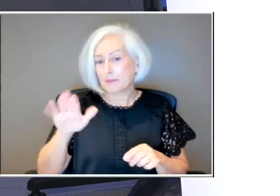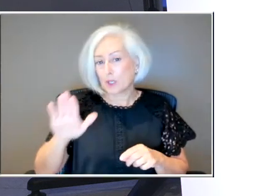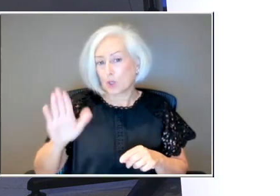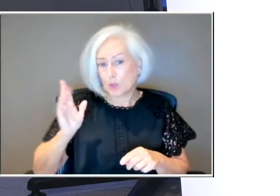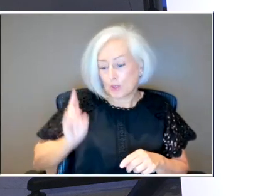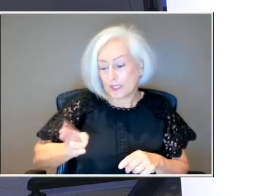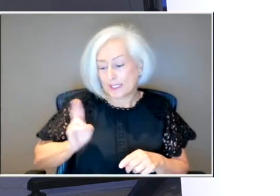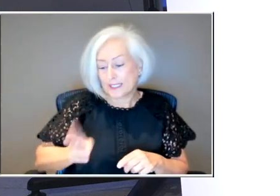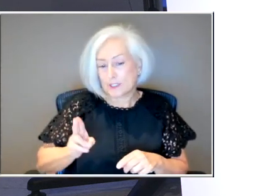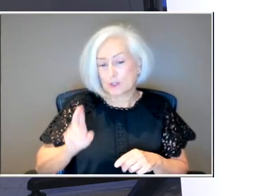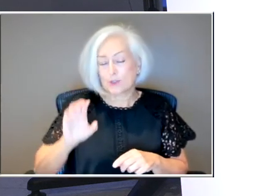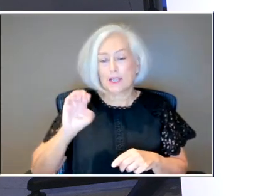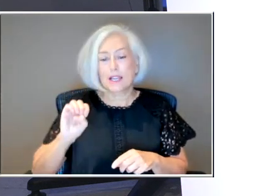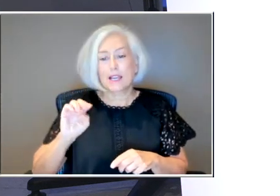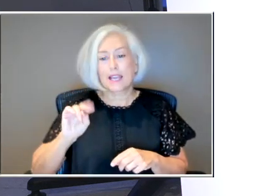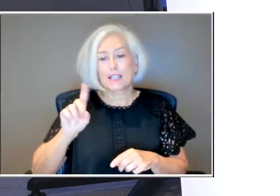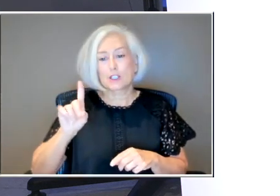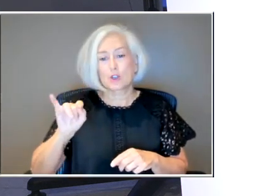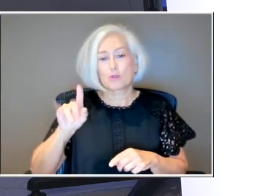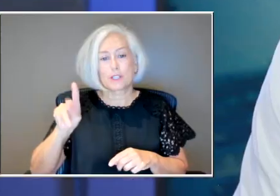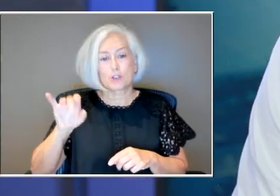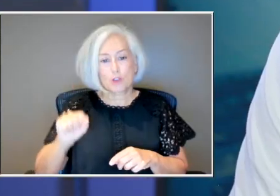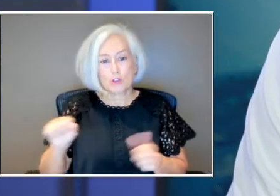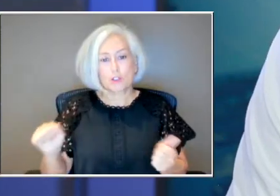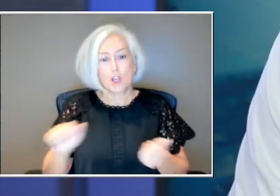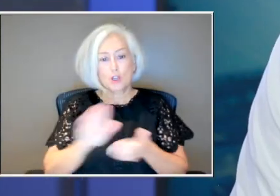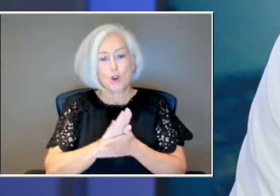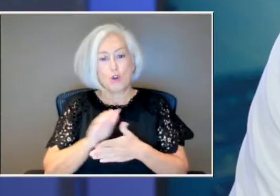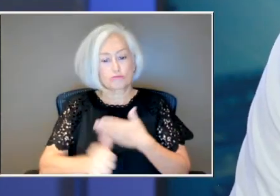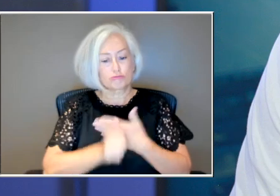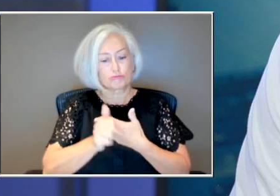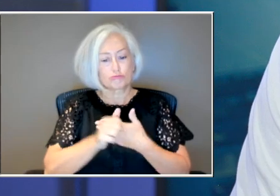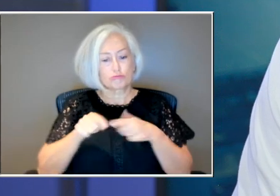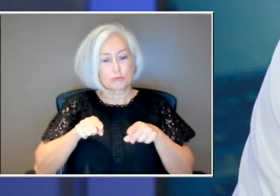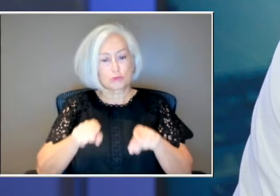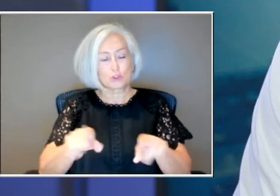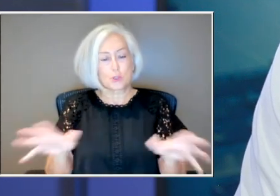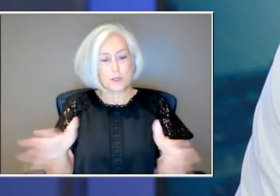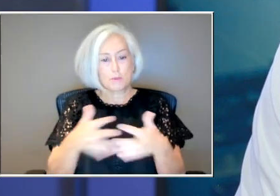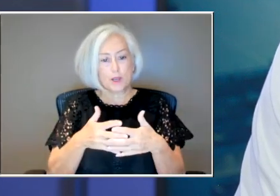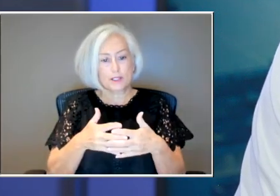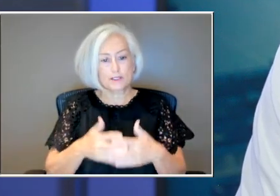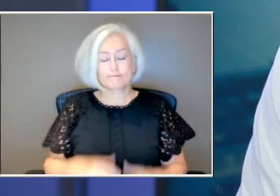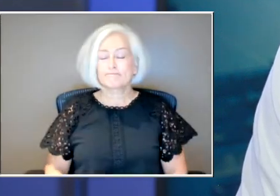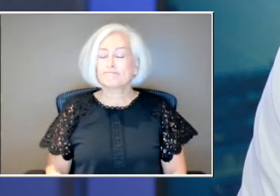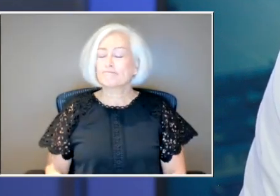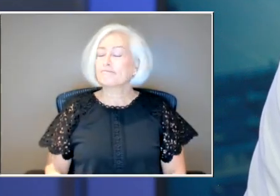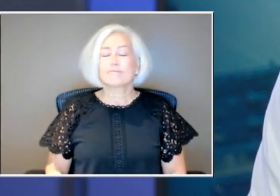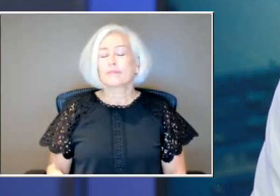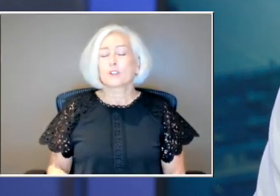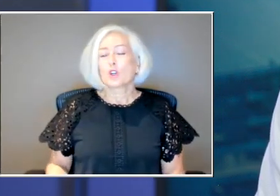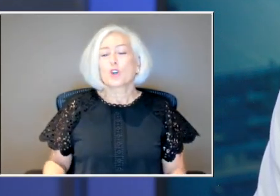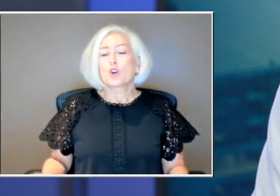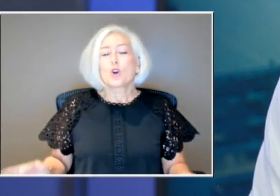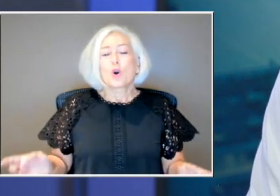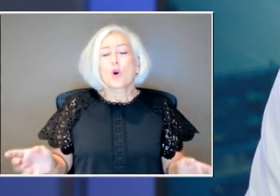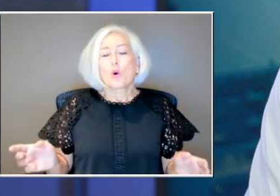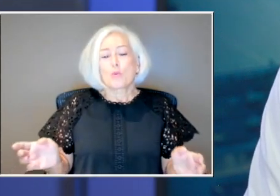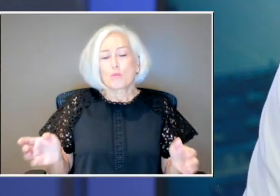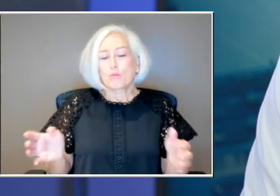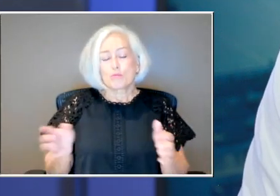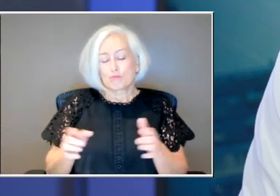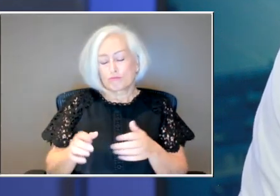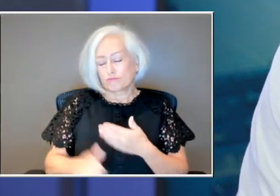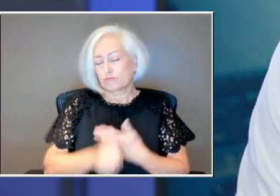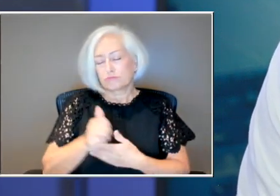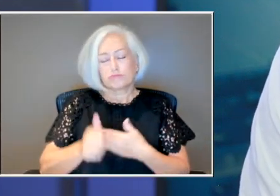risks while she's pregnant? For the pregnancy itself, in general, there's not a high risk of complications associated with